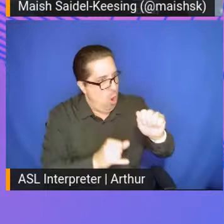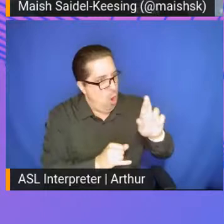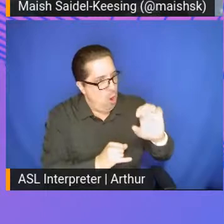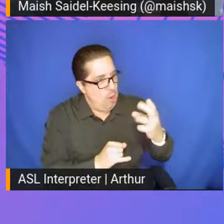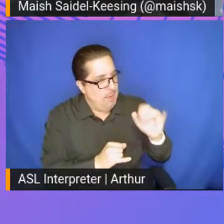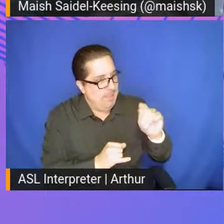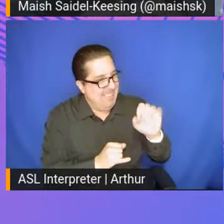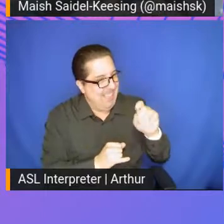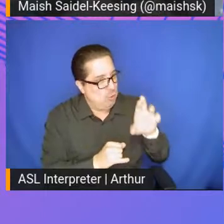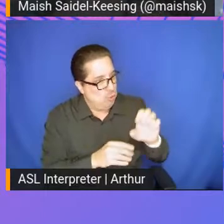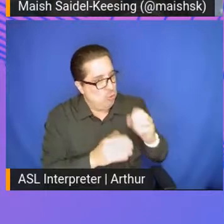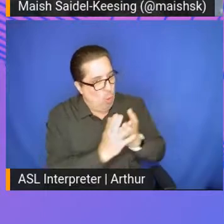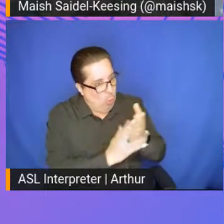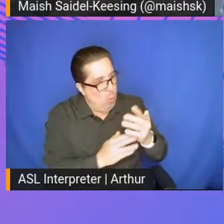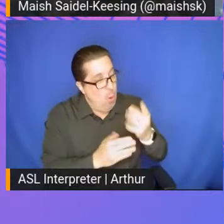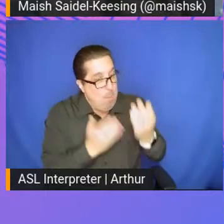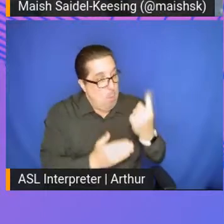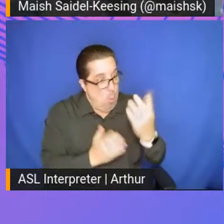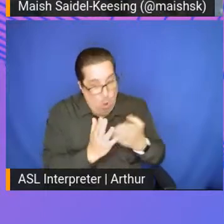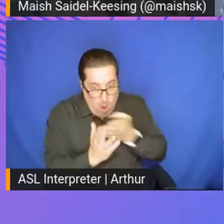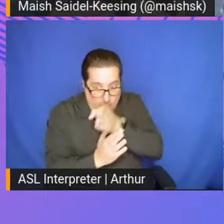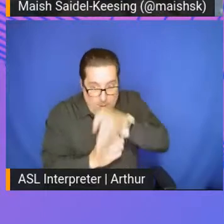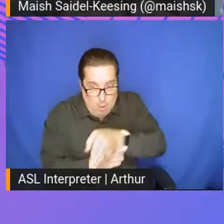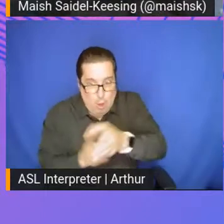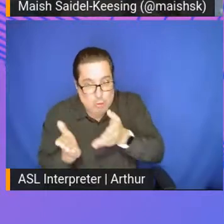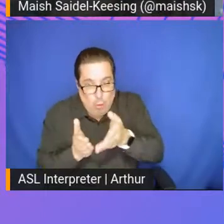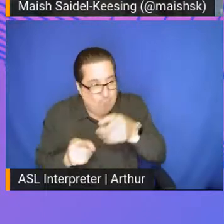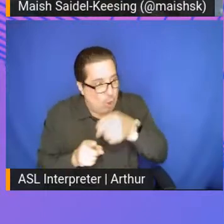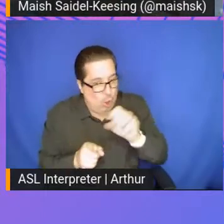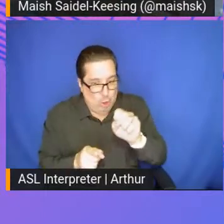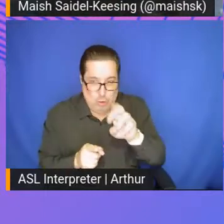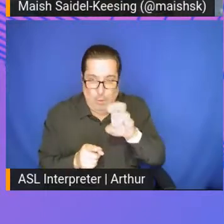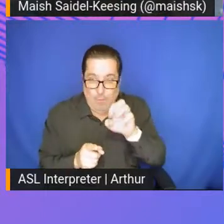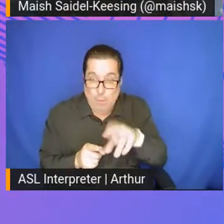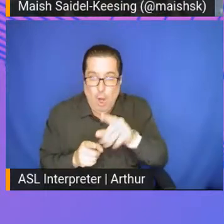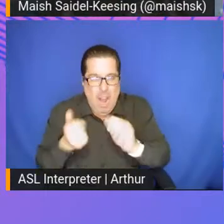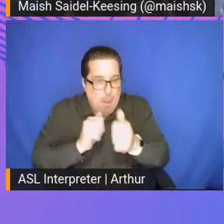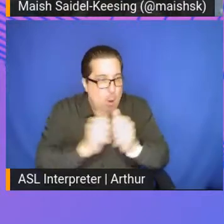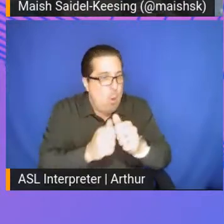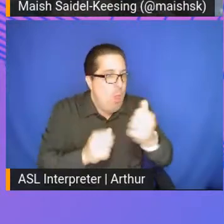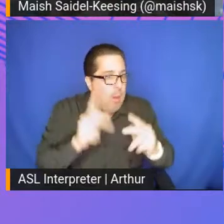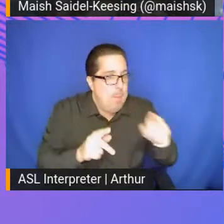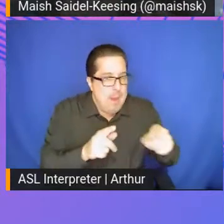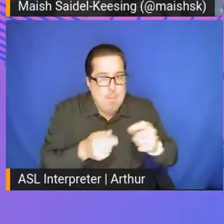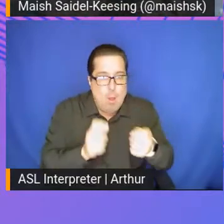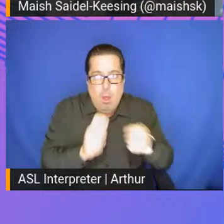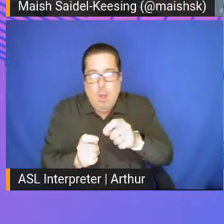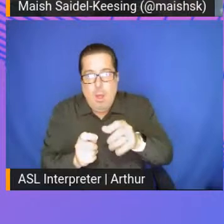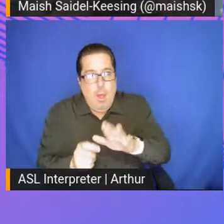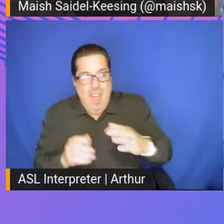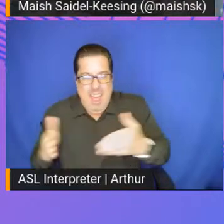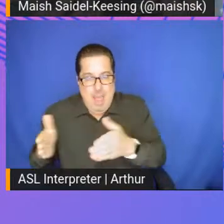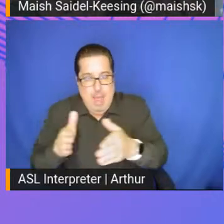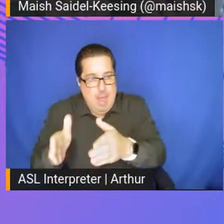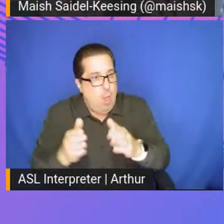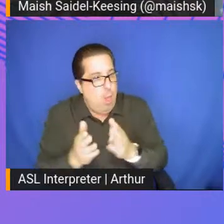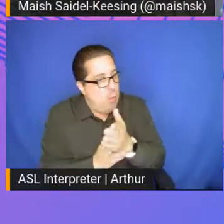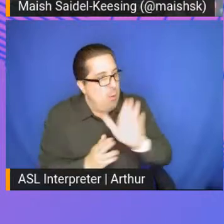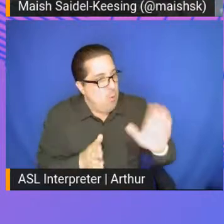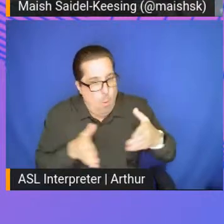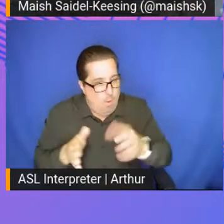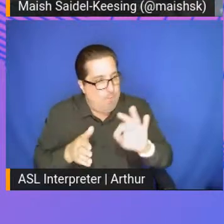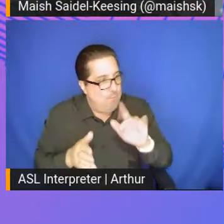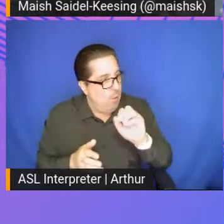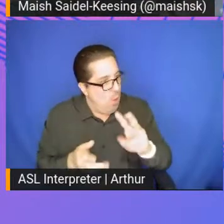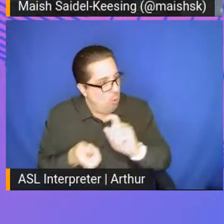one server and you have to compete with people pushing other changes into your workflow into Bamboo. So I